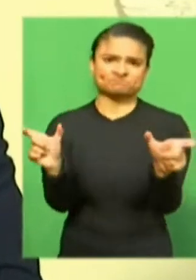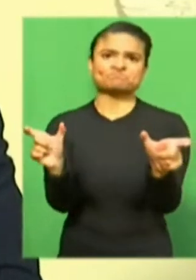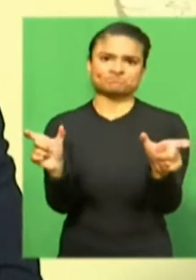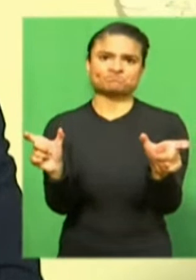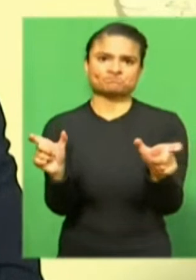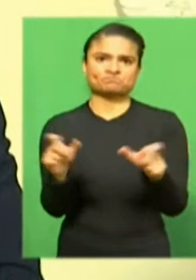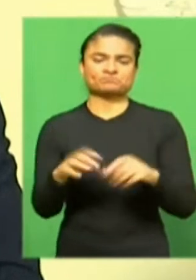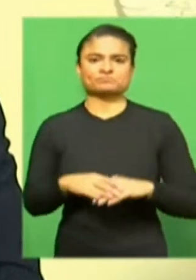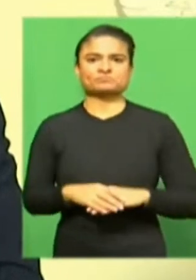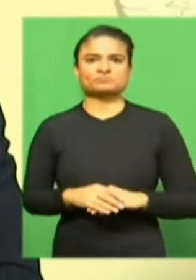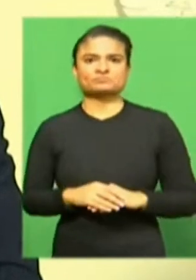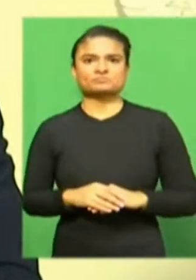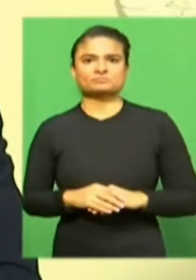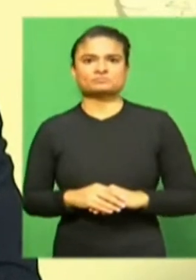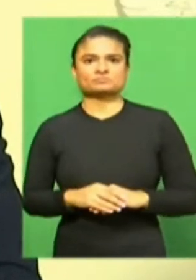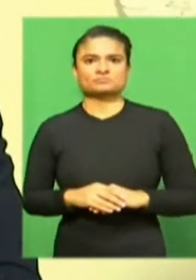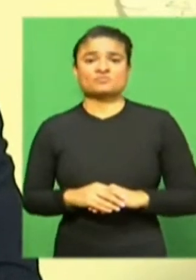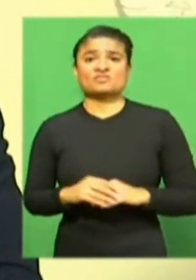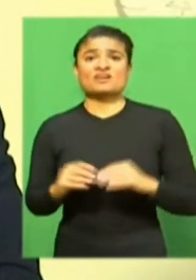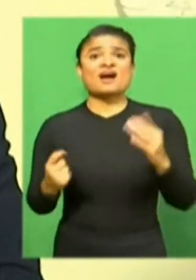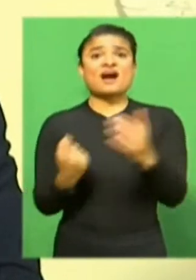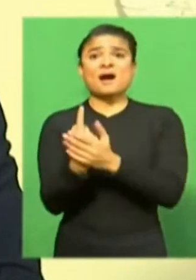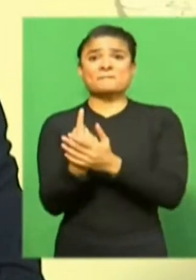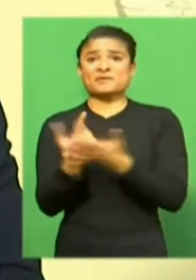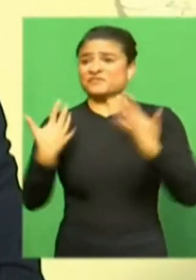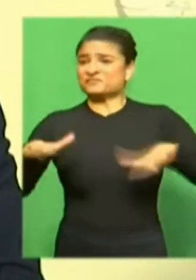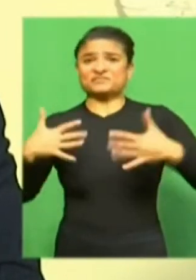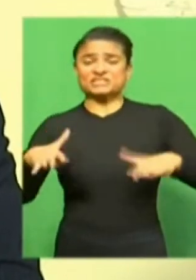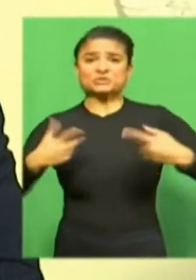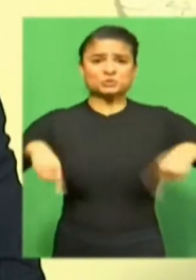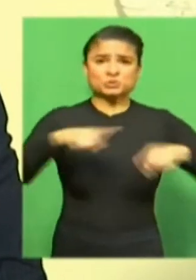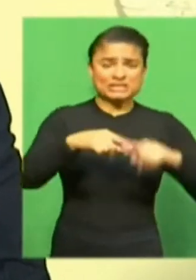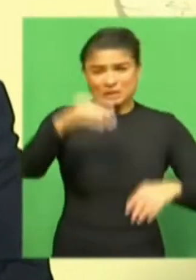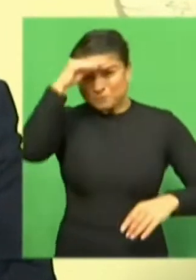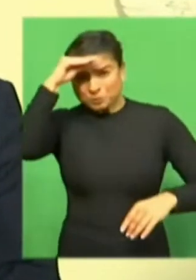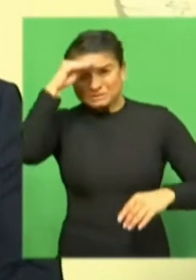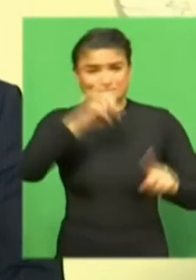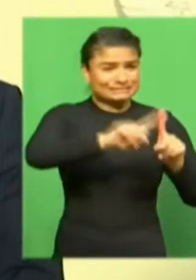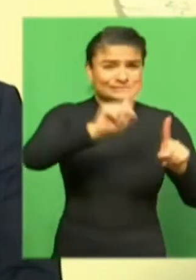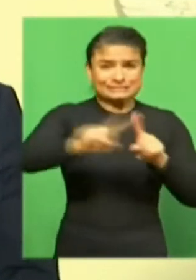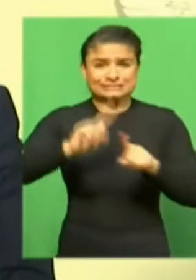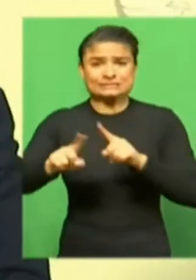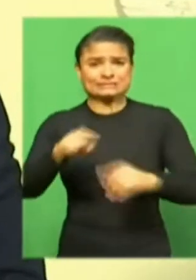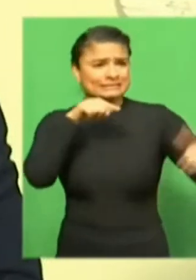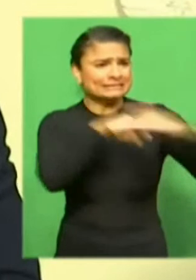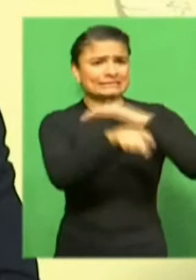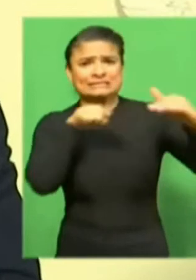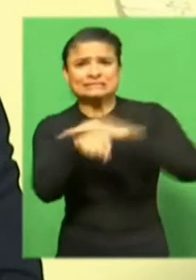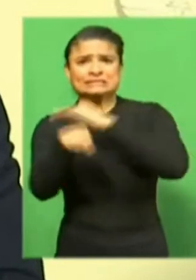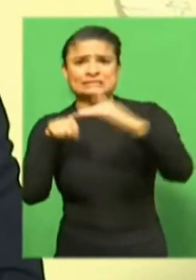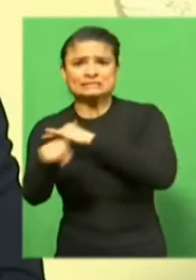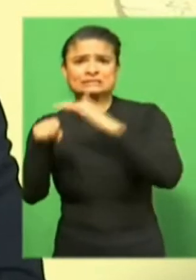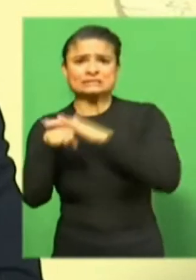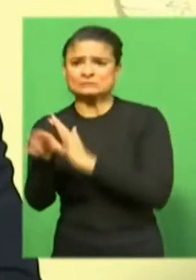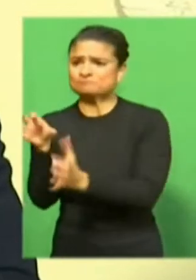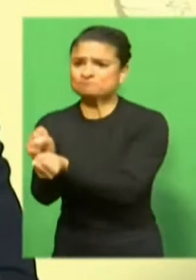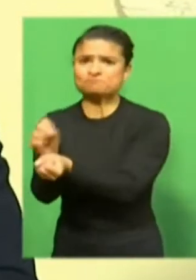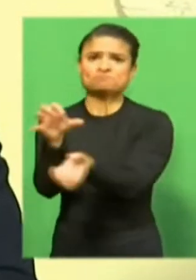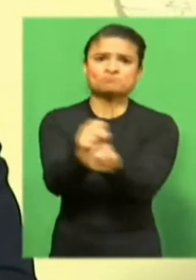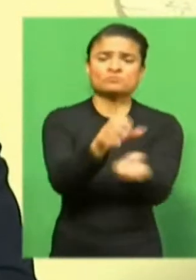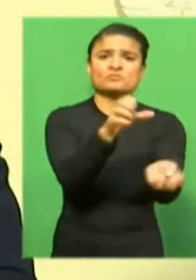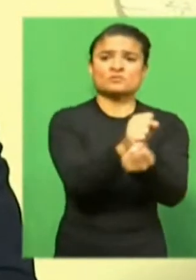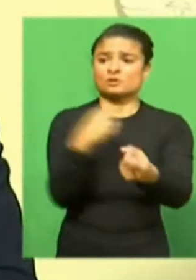slow, our security forces have demonstrated that they are able to ensure stability and